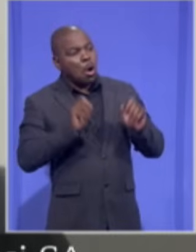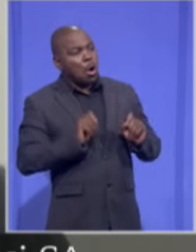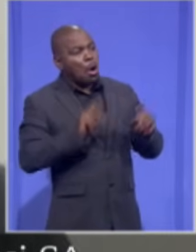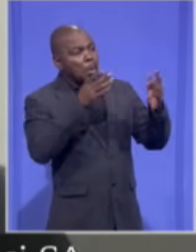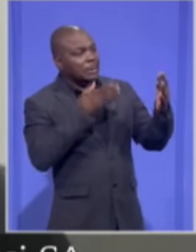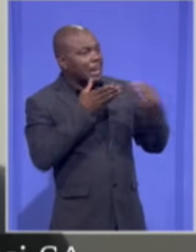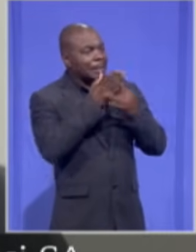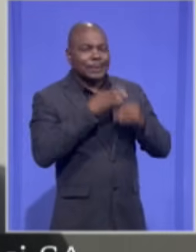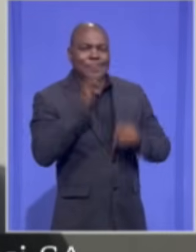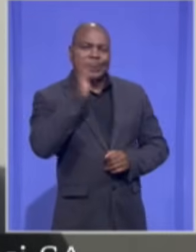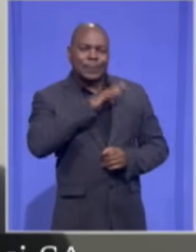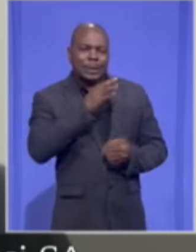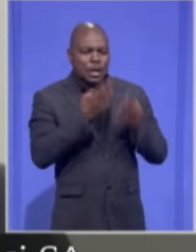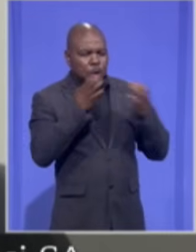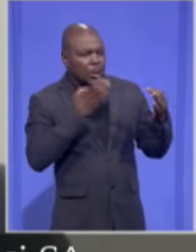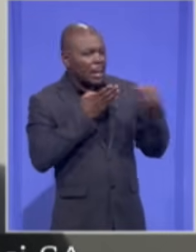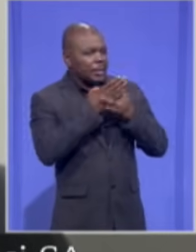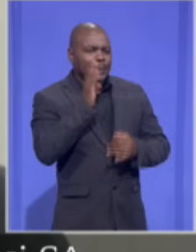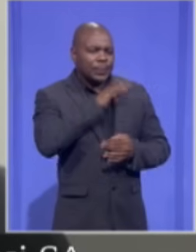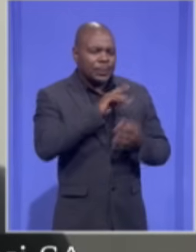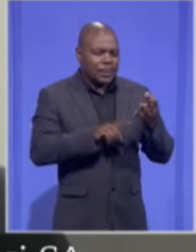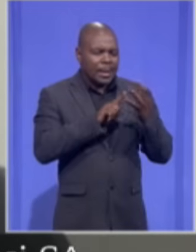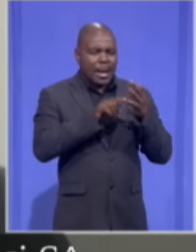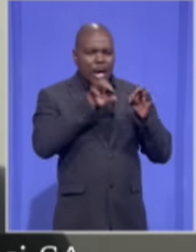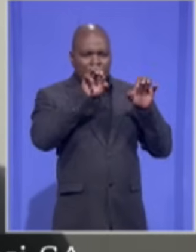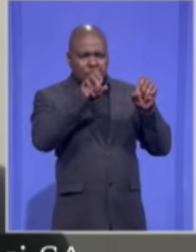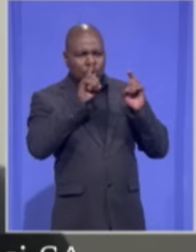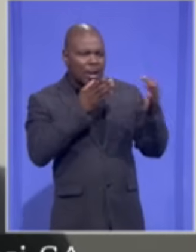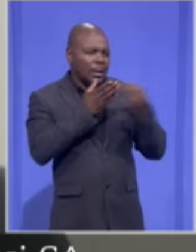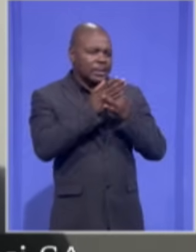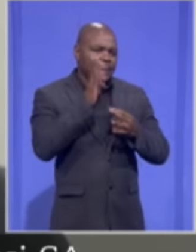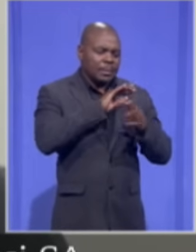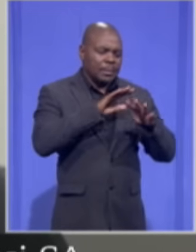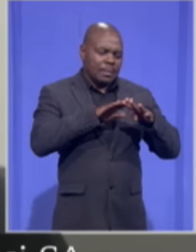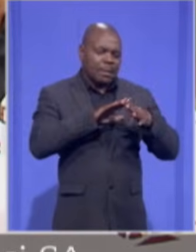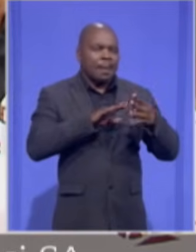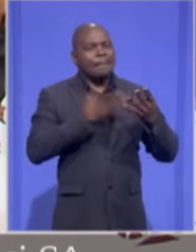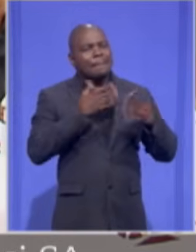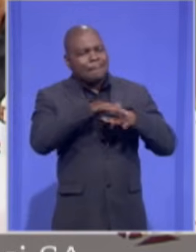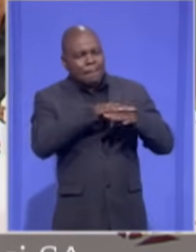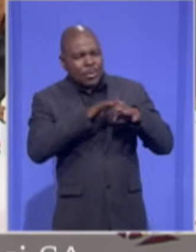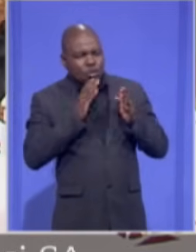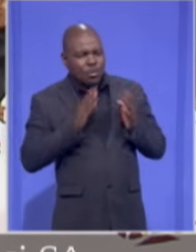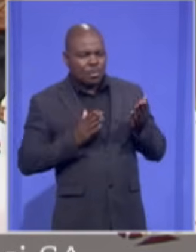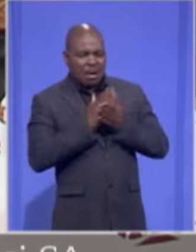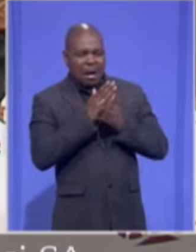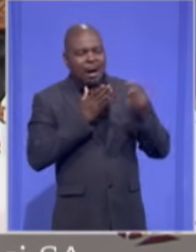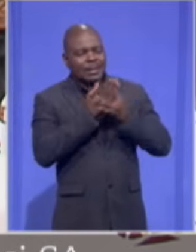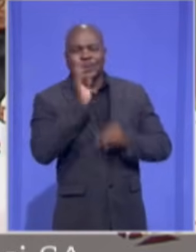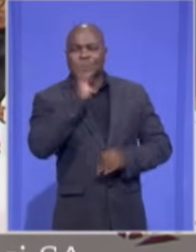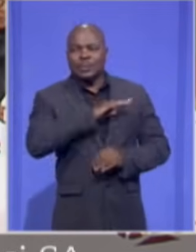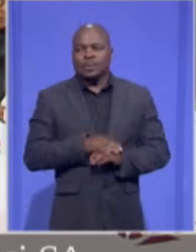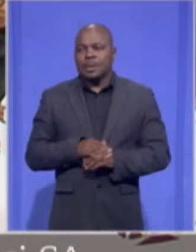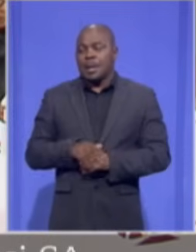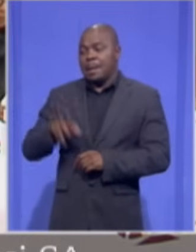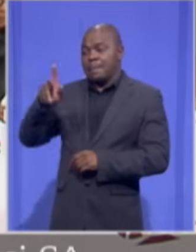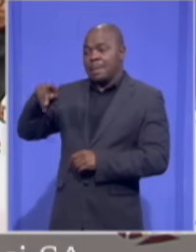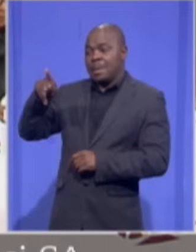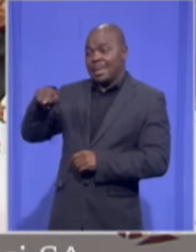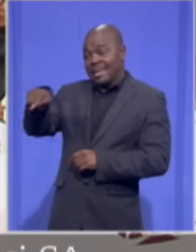opportunities, access to resources, access to education, and access to basic human rights. Mosireletsi wa setjhaba le yena o ikagetse